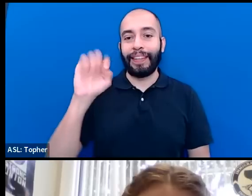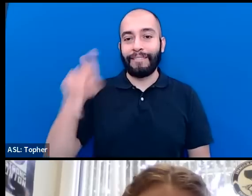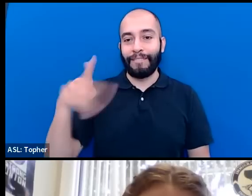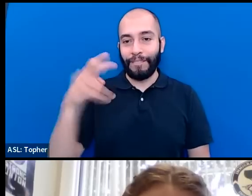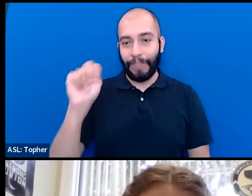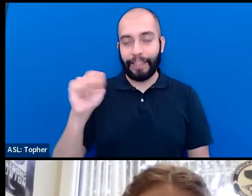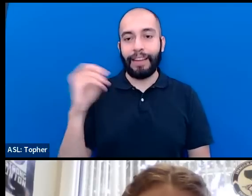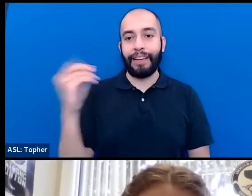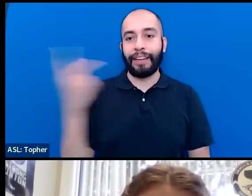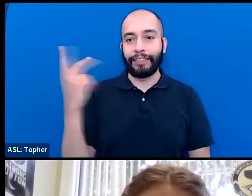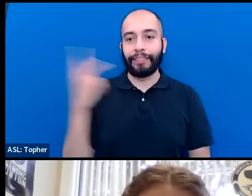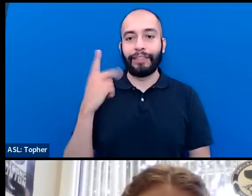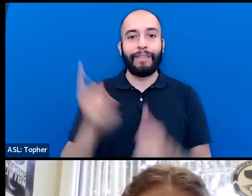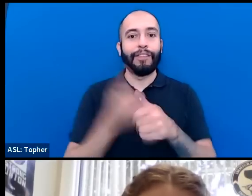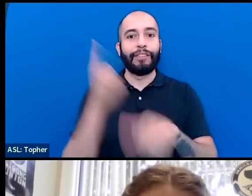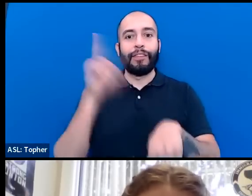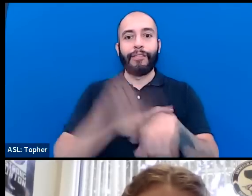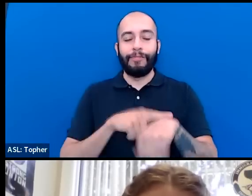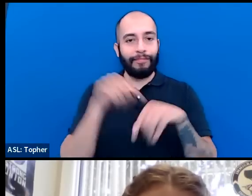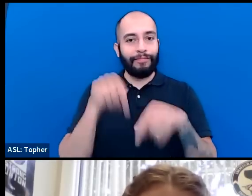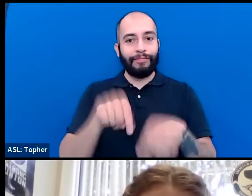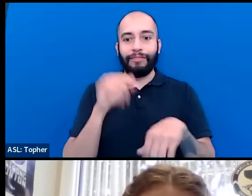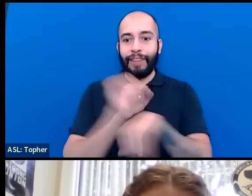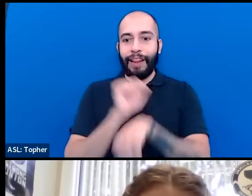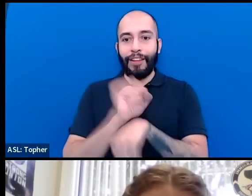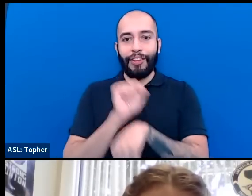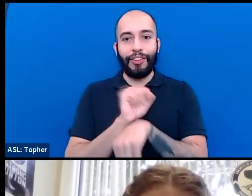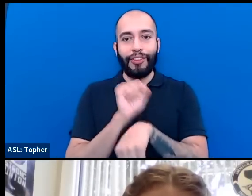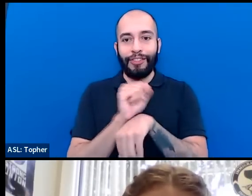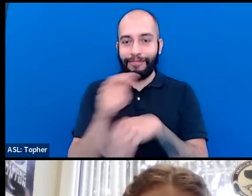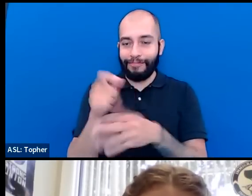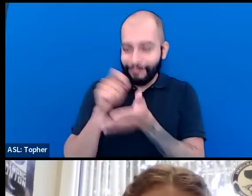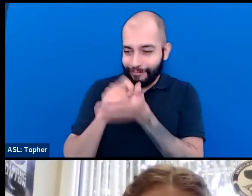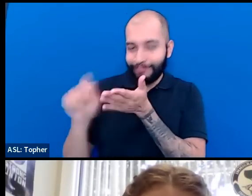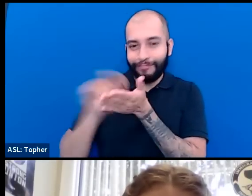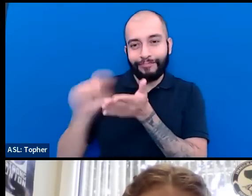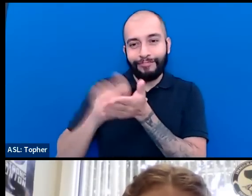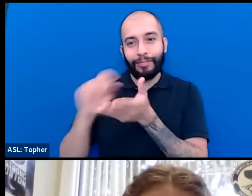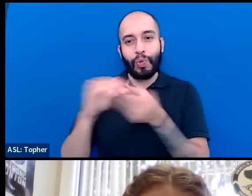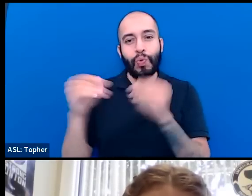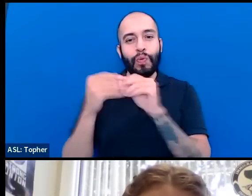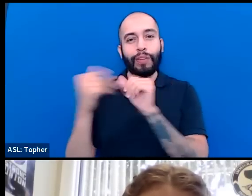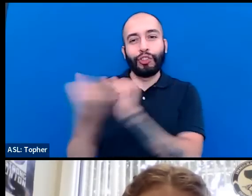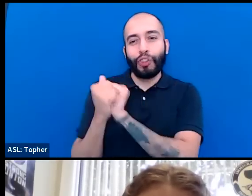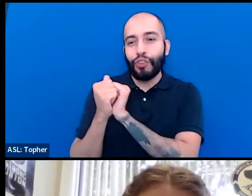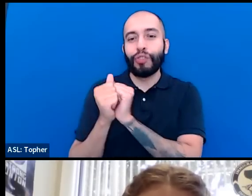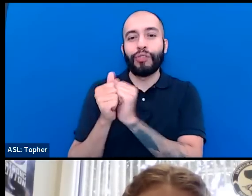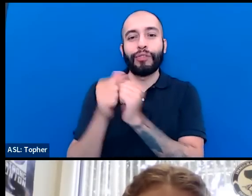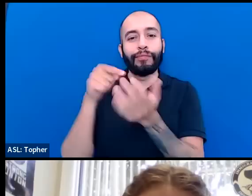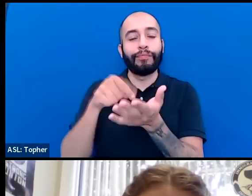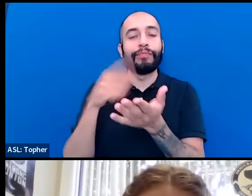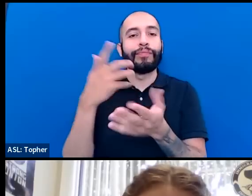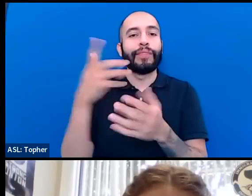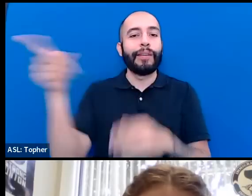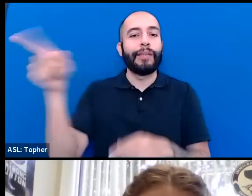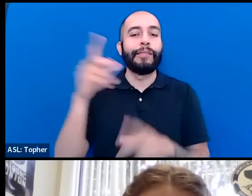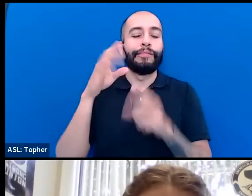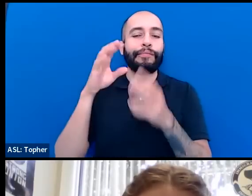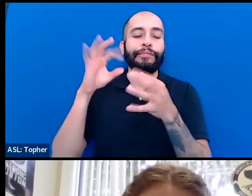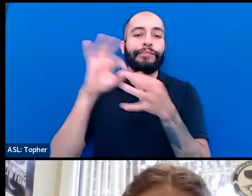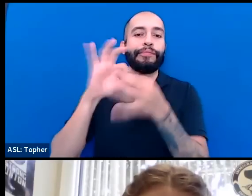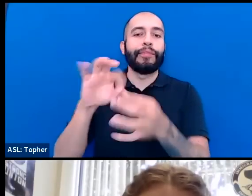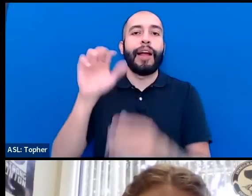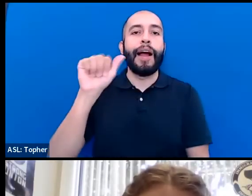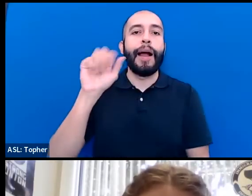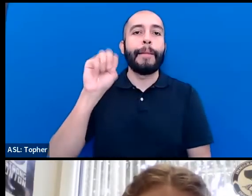that we ran on the American Prospect website that noted, picking up on Sarah's reference to we're back to 100 years